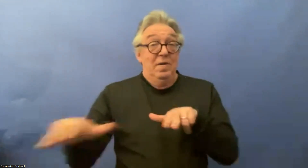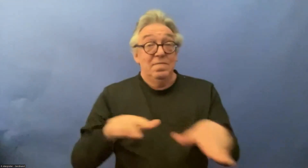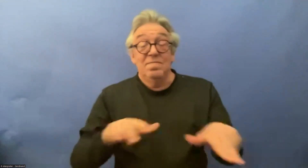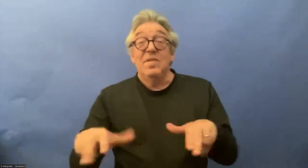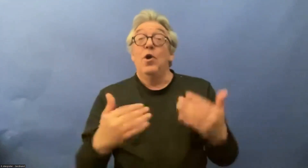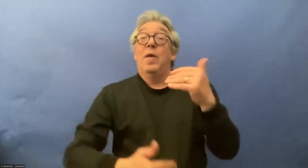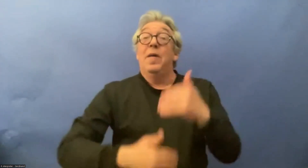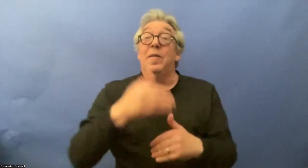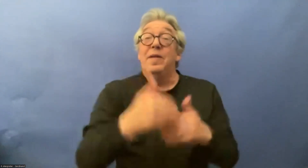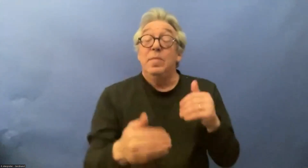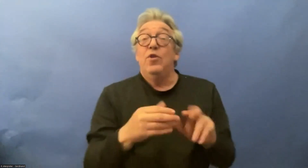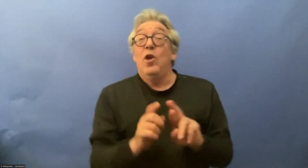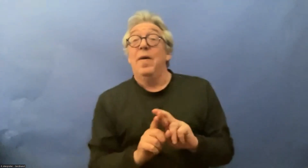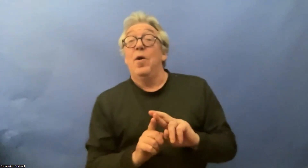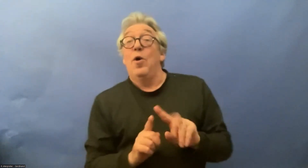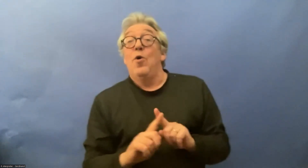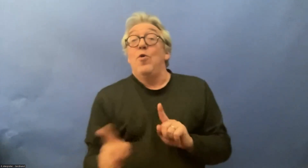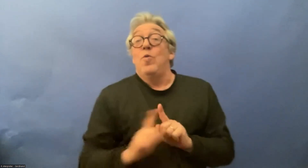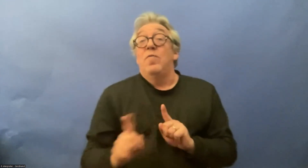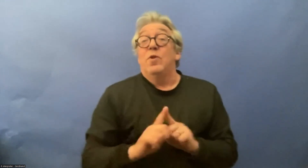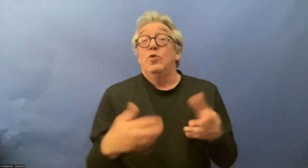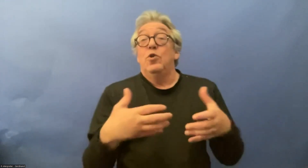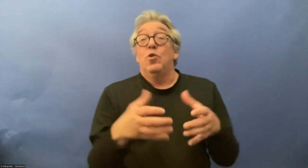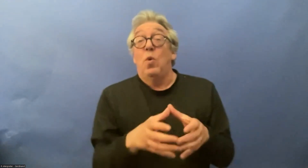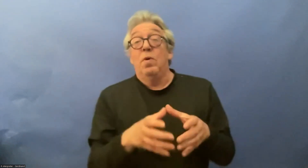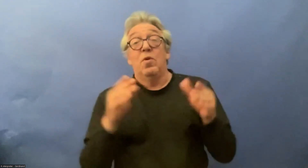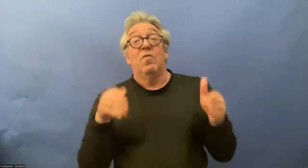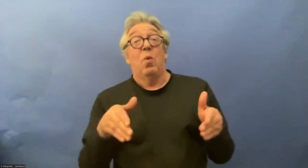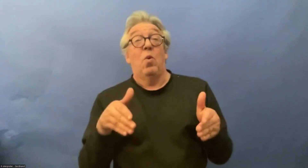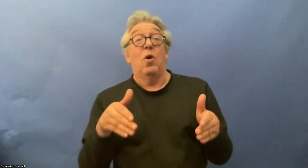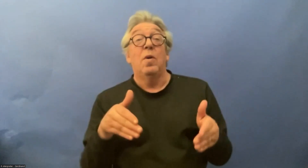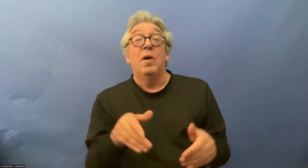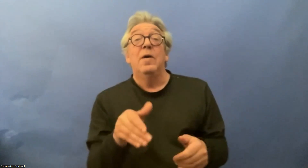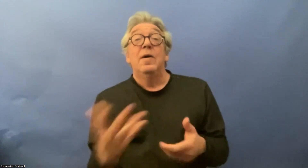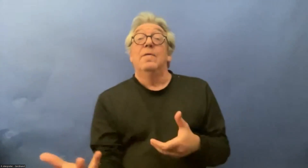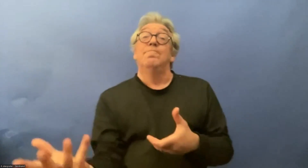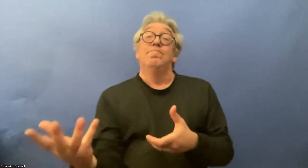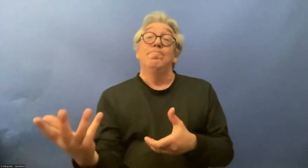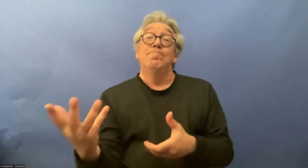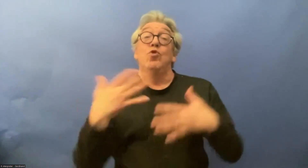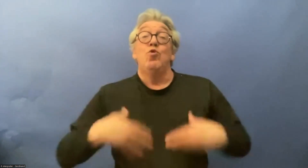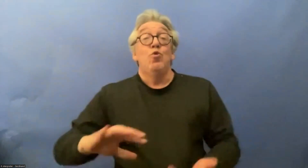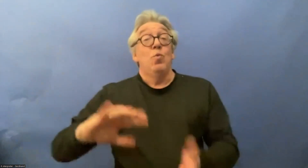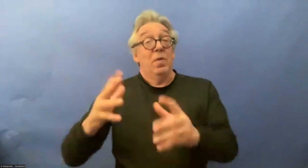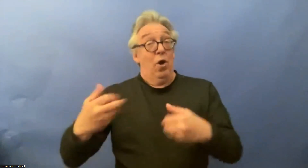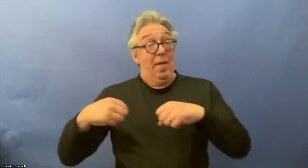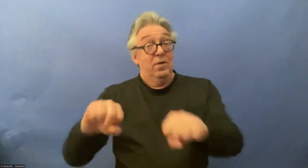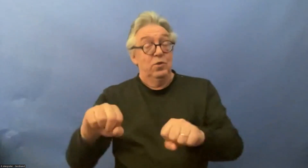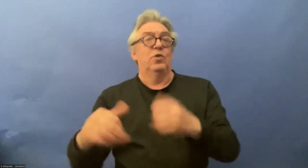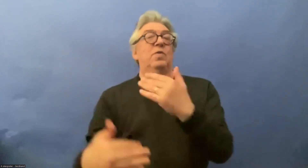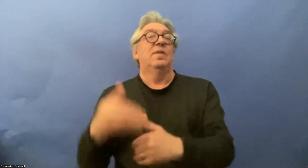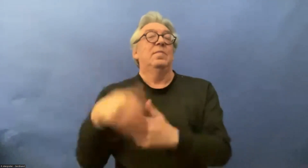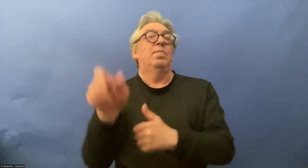on Inclusion of Persons with Disabilities in the Humanitarian Action, and it takes place as a part of